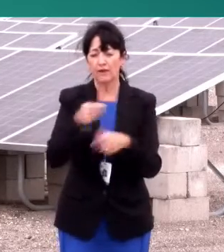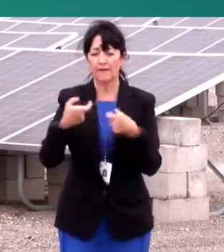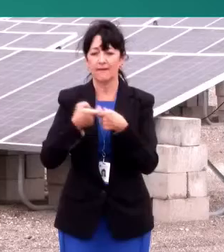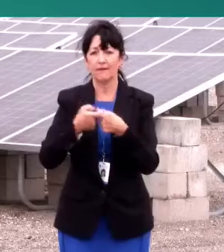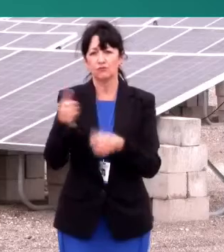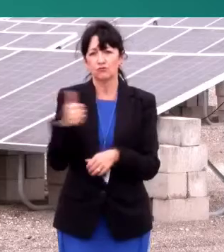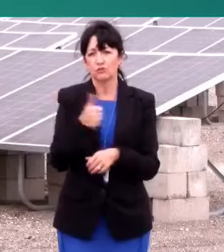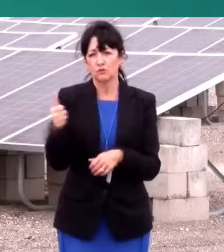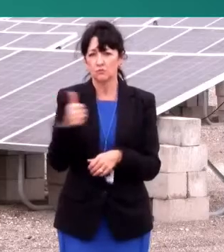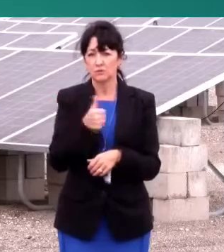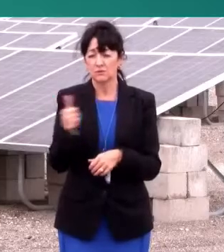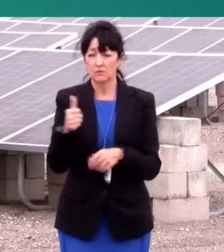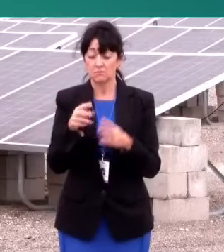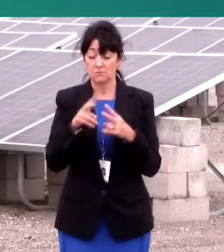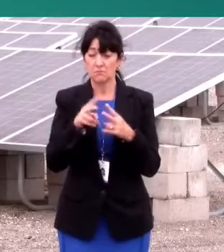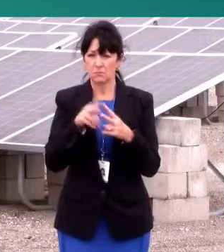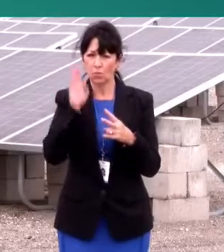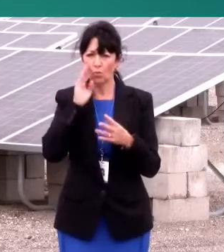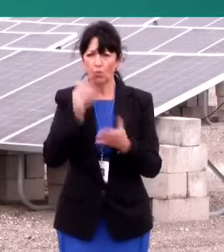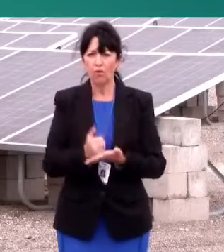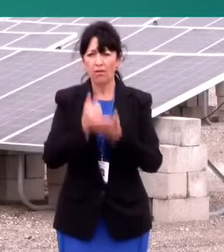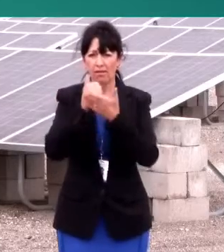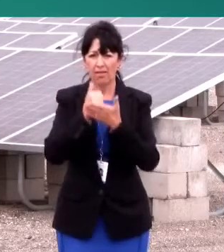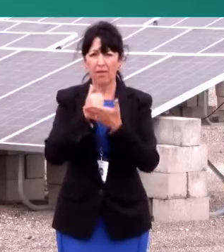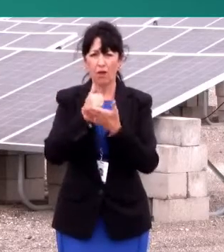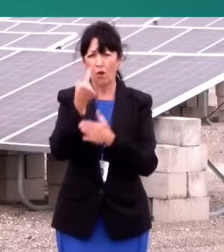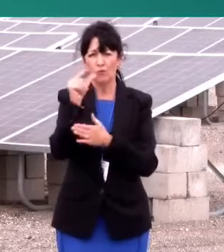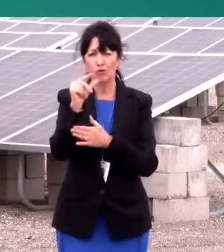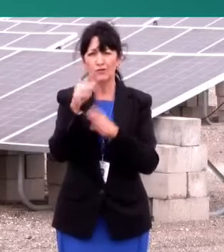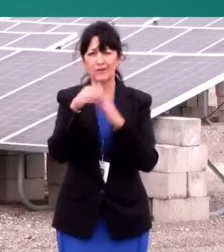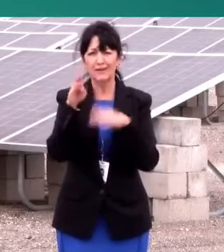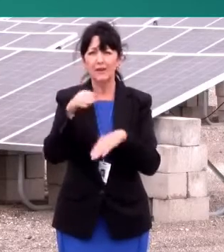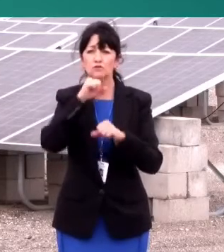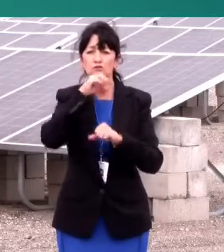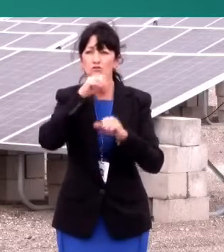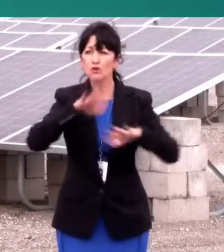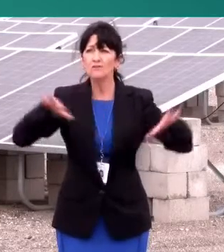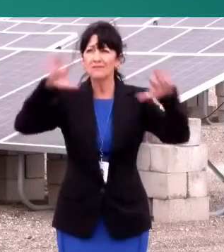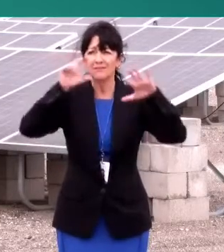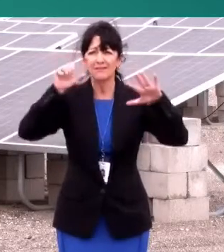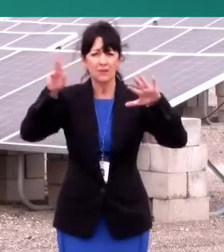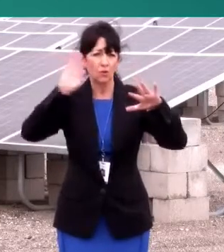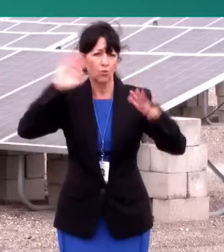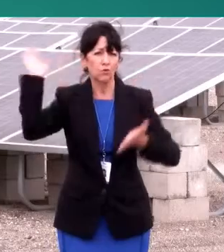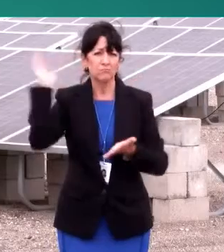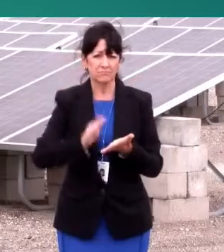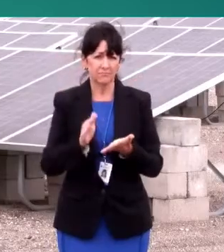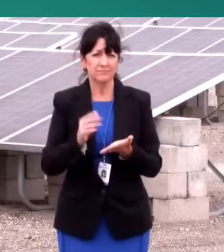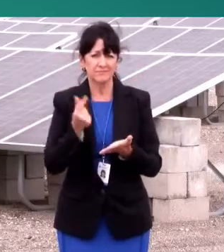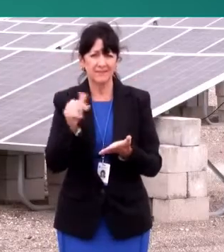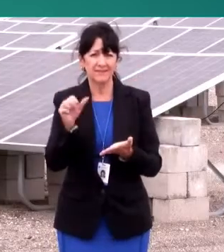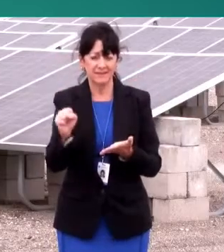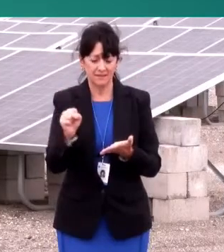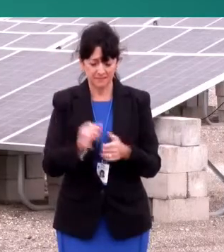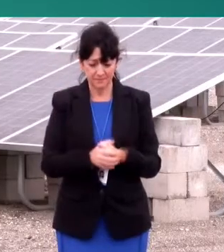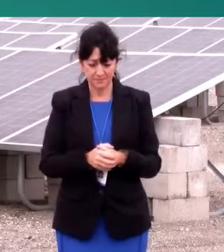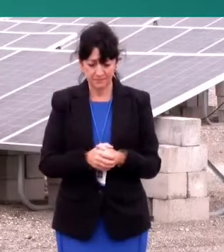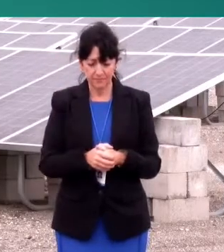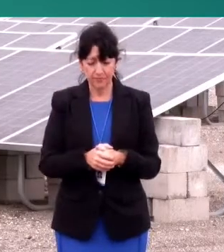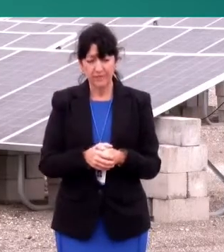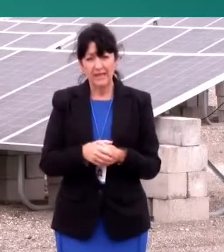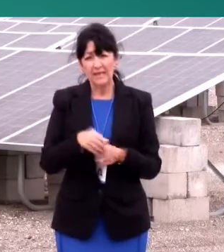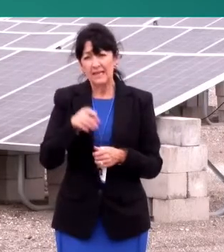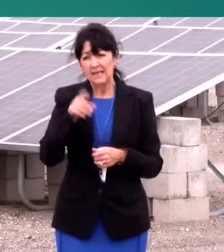reducing greenhouse gases. If you look at SB 21, which we affectionately refer to as Charge the Charger